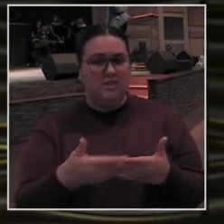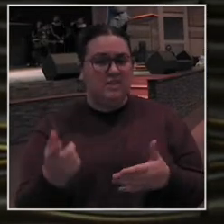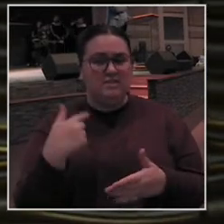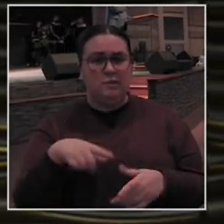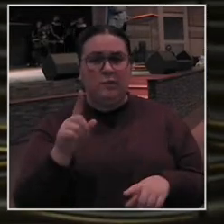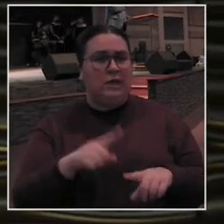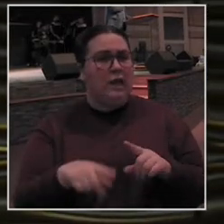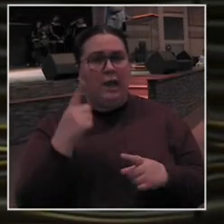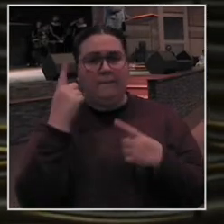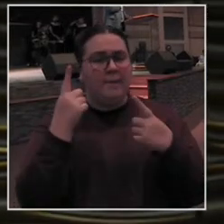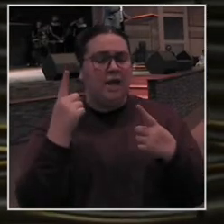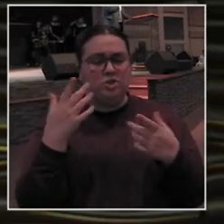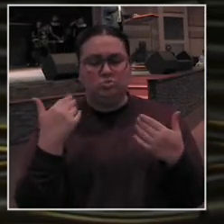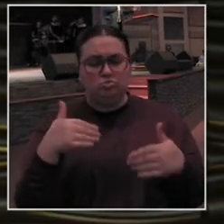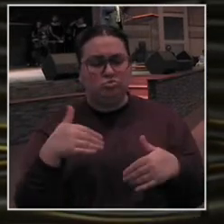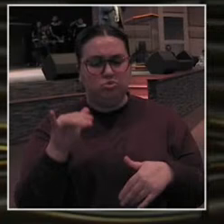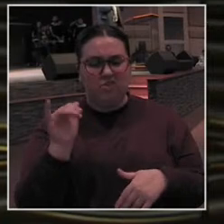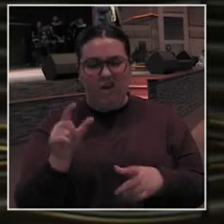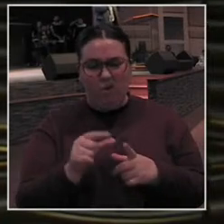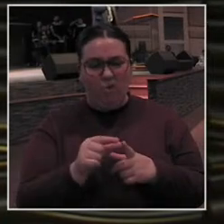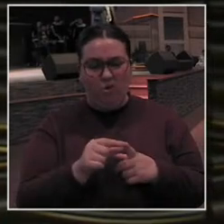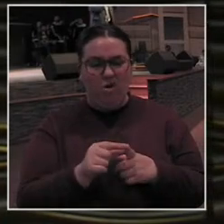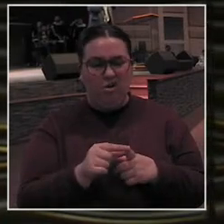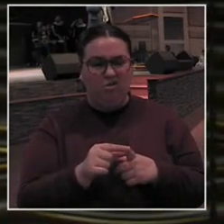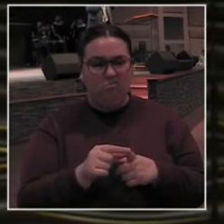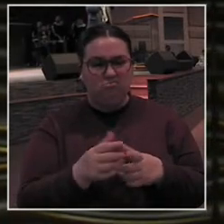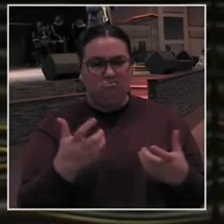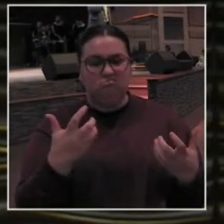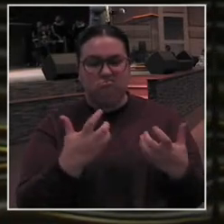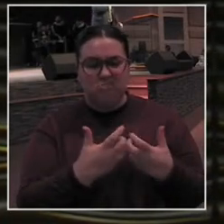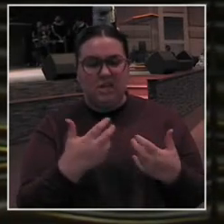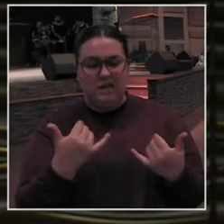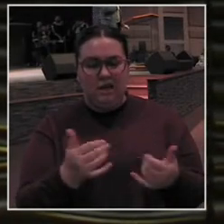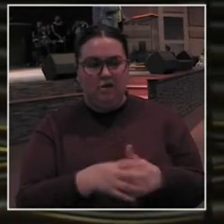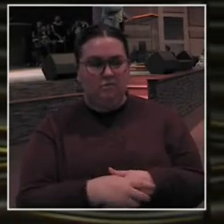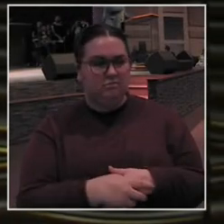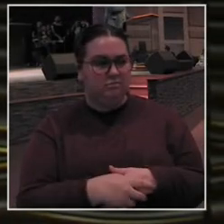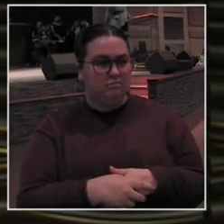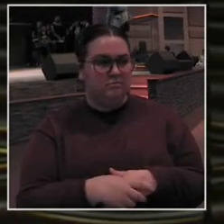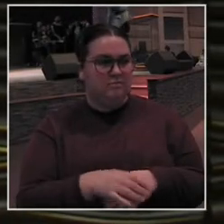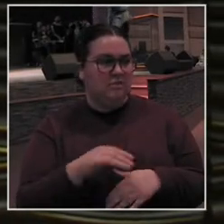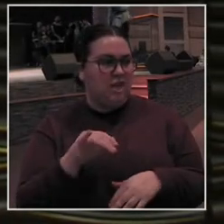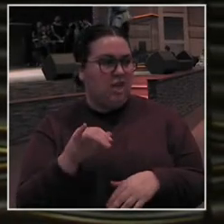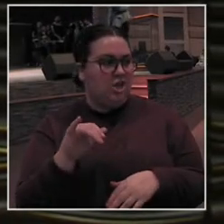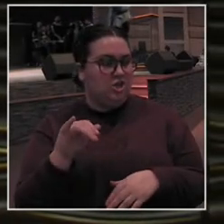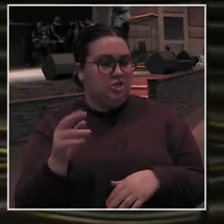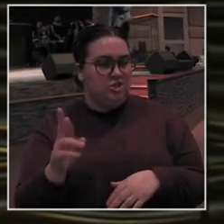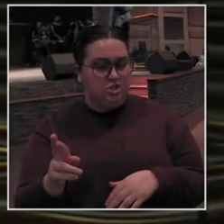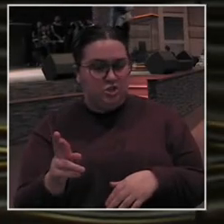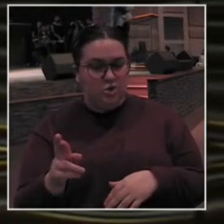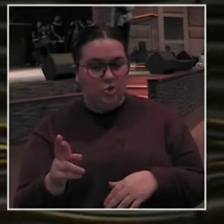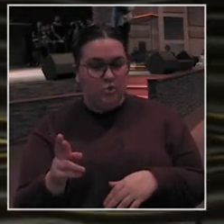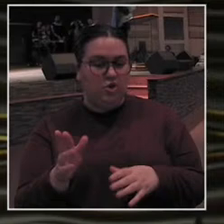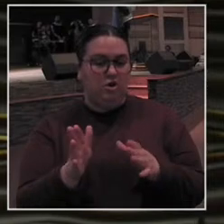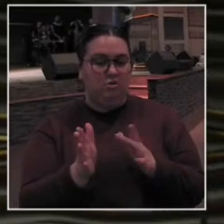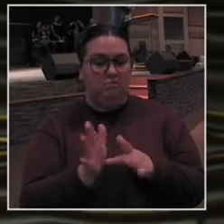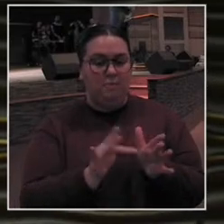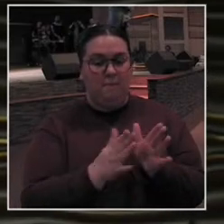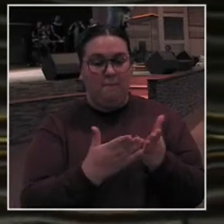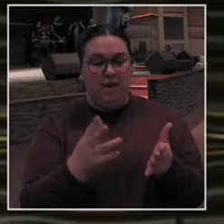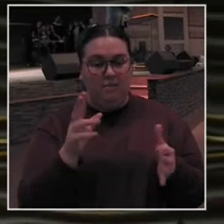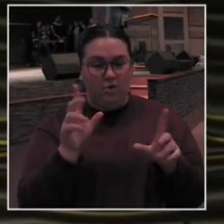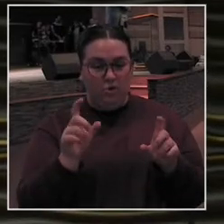today. As they mentioned, Junior Bible Quizzing had their extravaganza. I was suffering in the Florida sun, so I missed it.